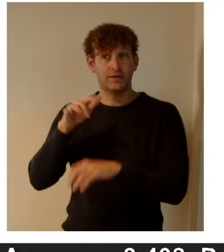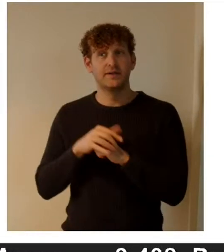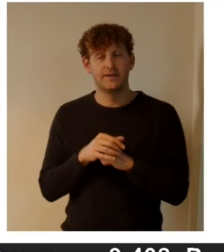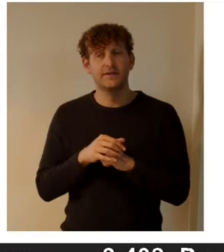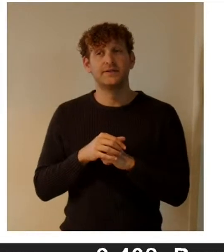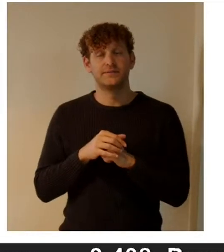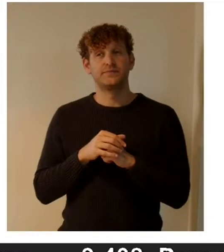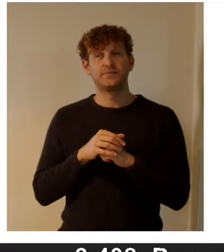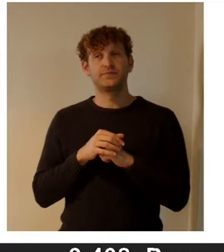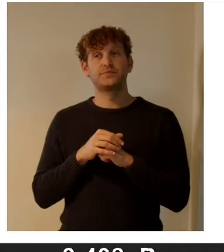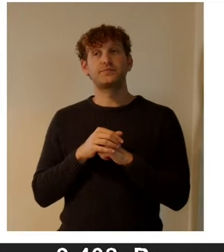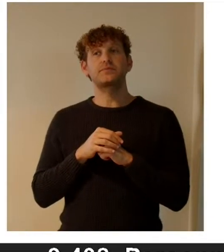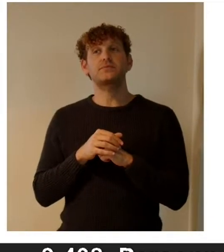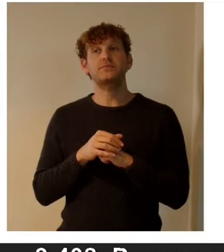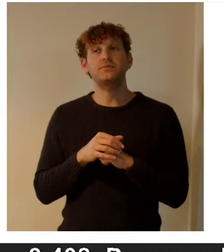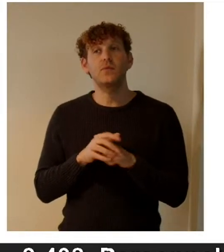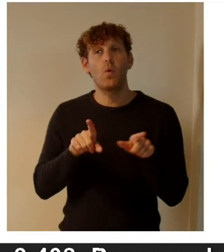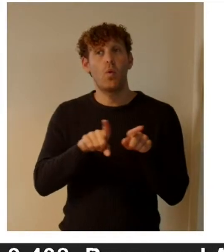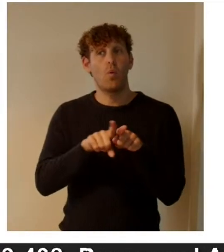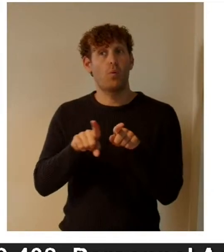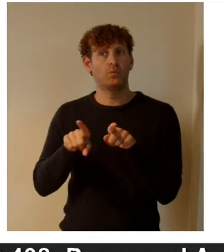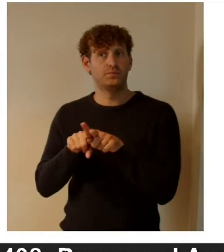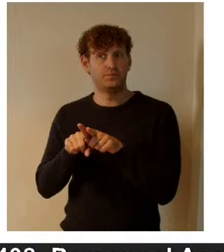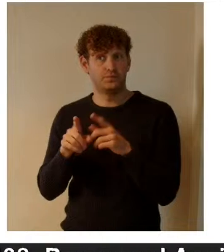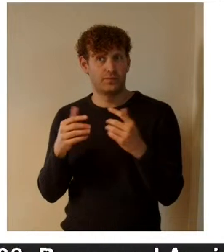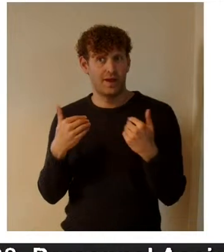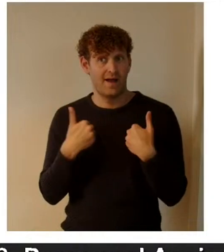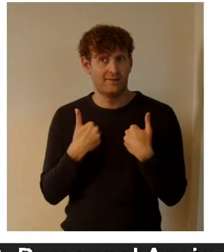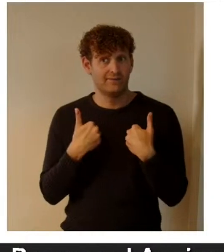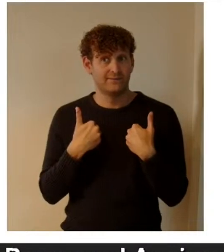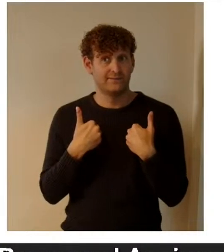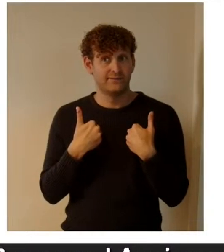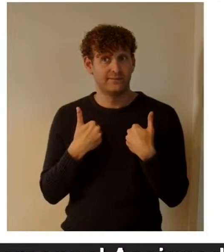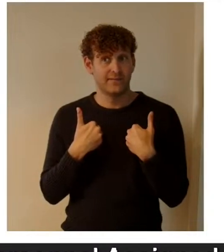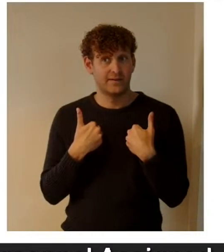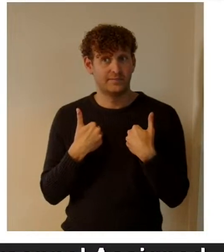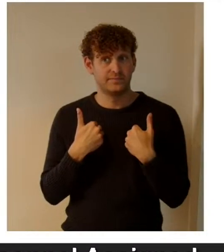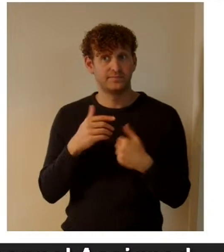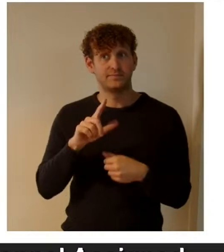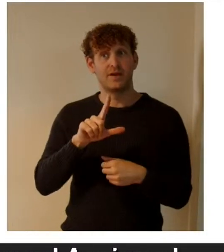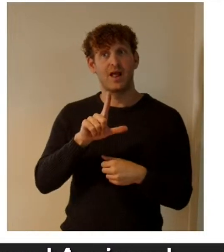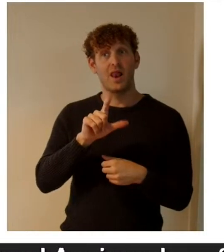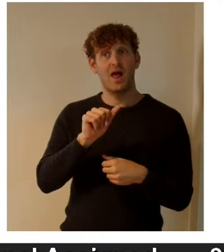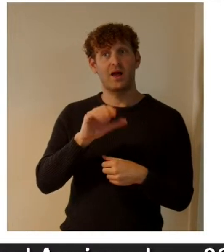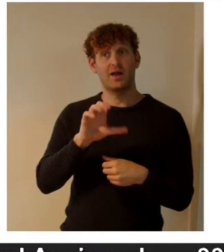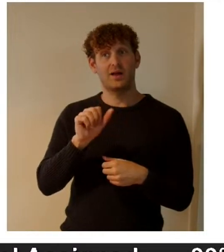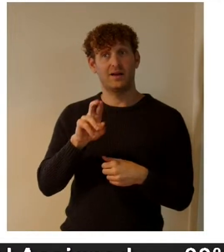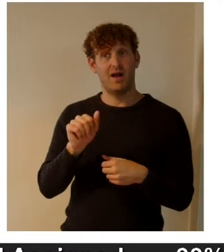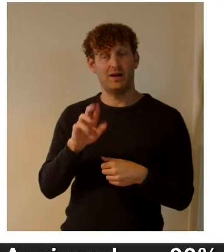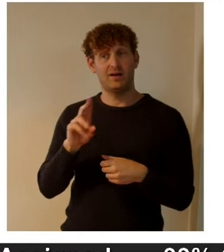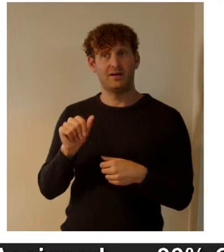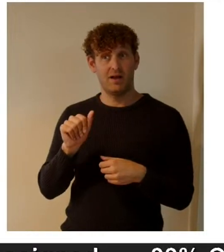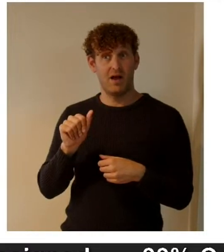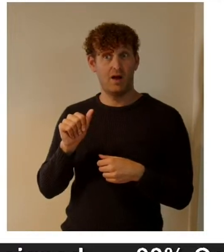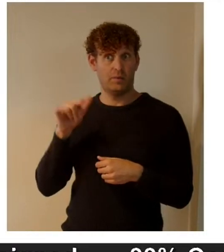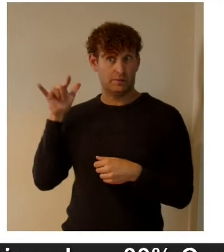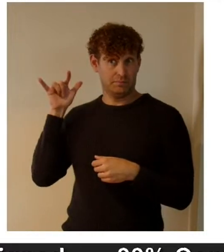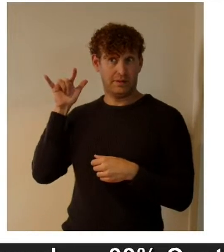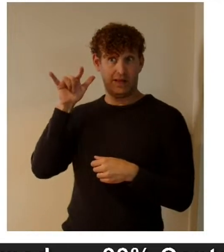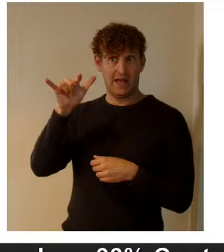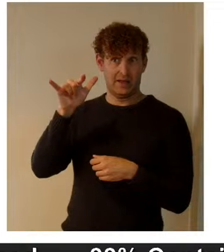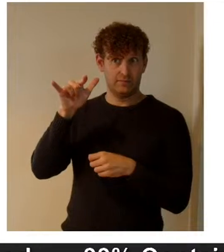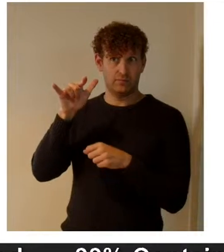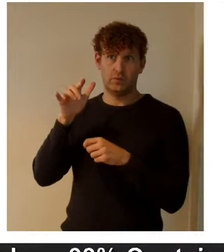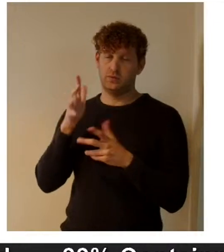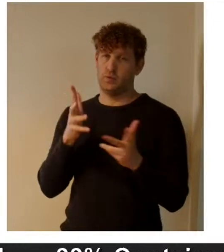ground-based retardant application going on in the community of La Cañada with our water tenders to prepare for tonight.